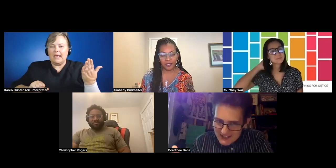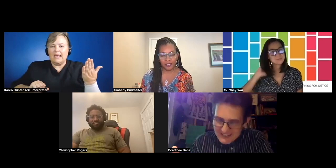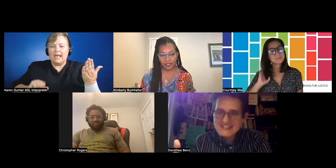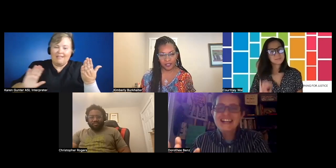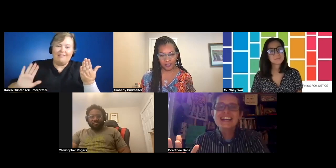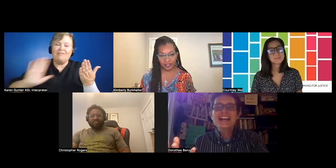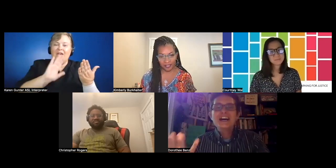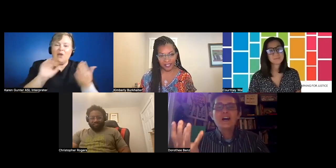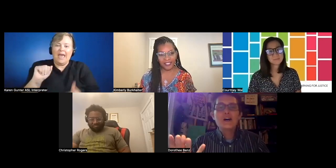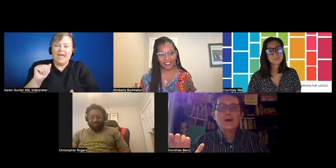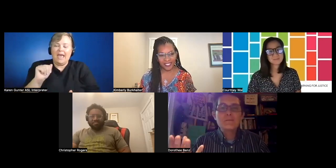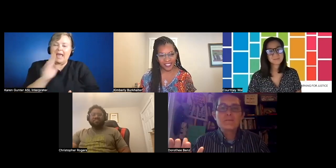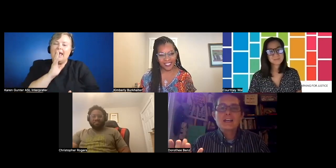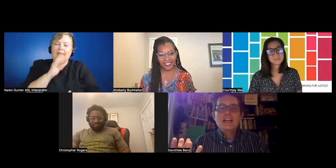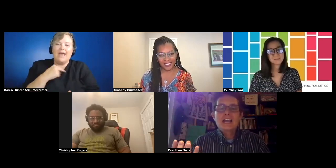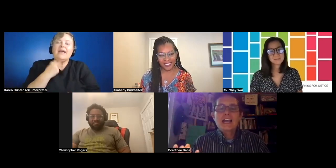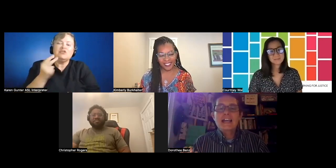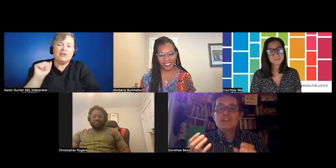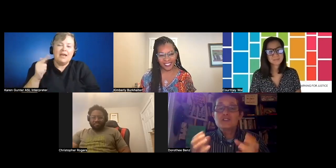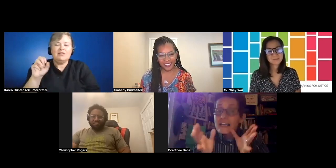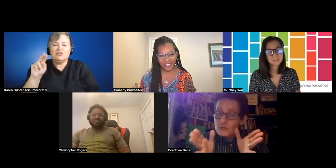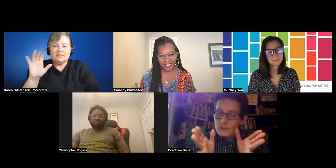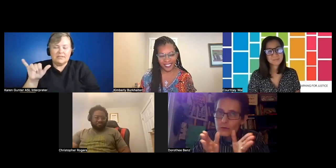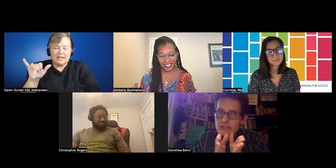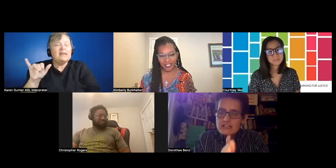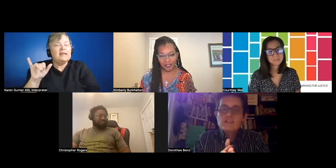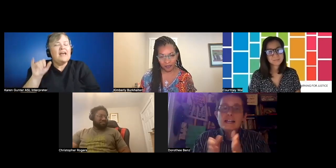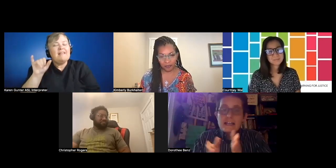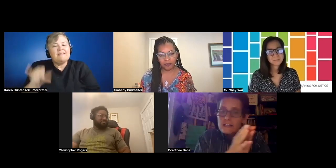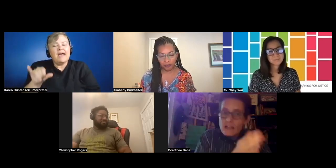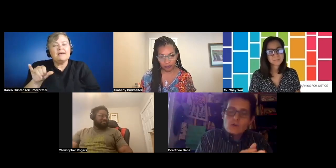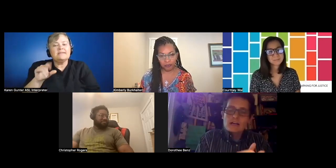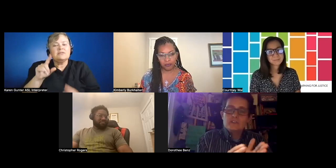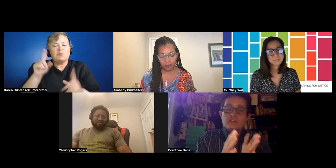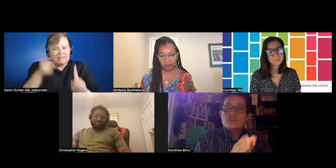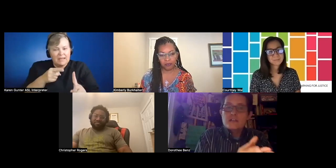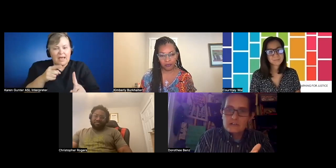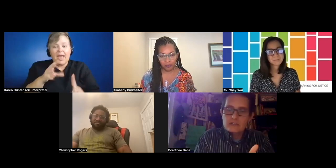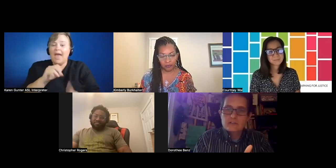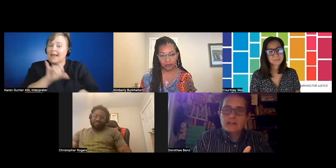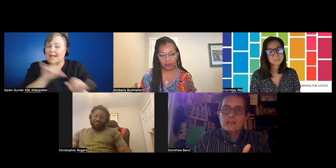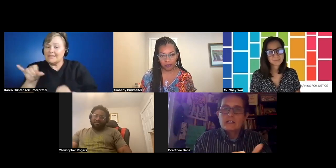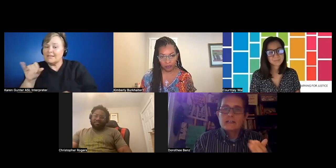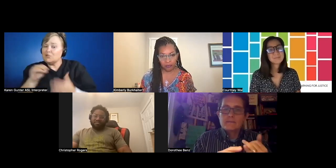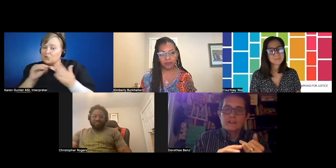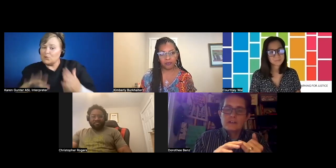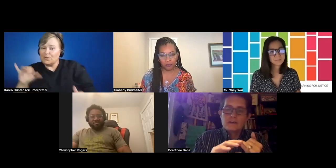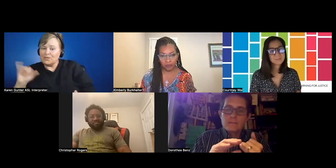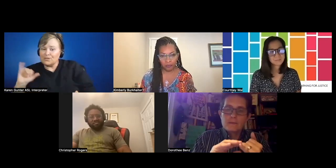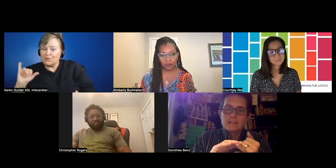their agency. And so I want to center that. And then likewise, student agency, right?